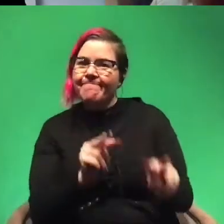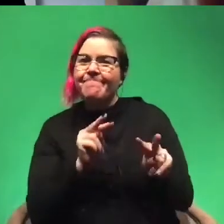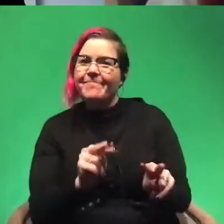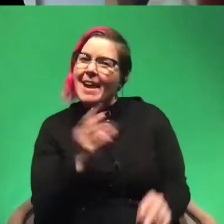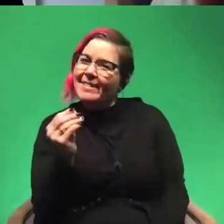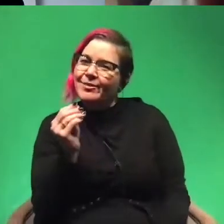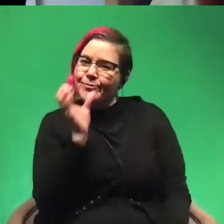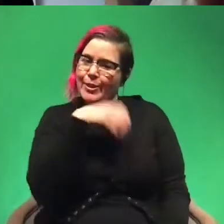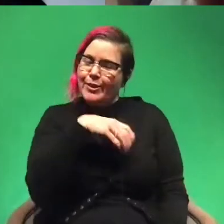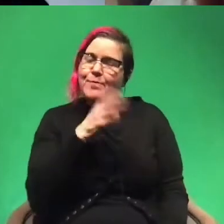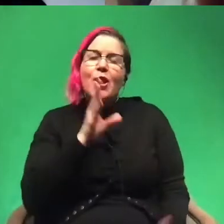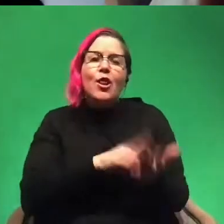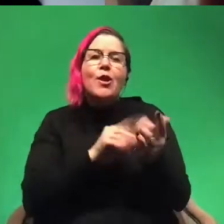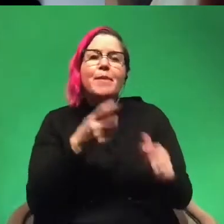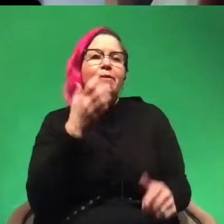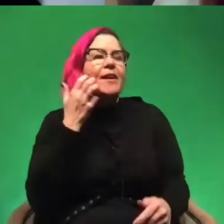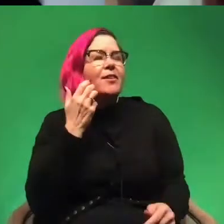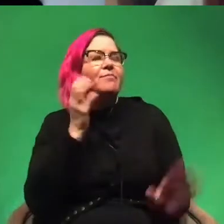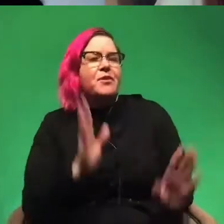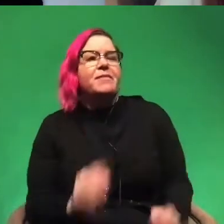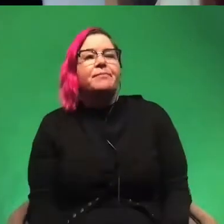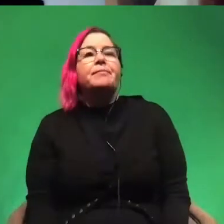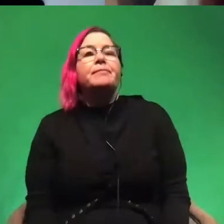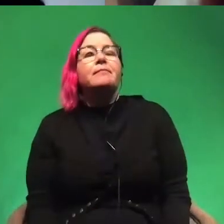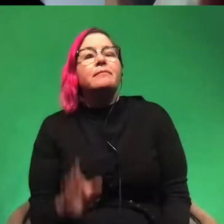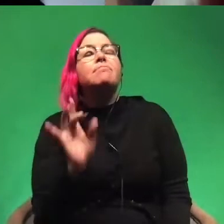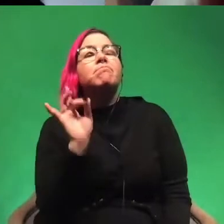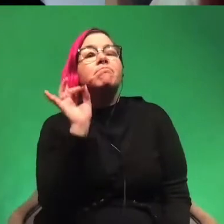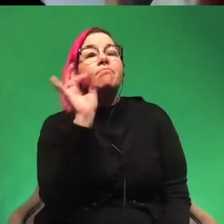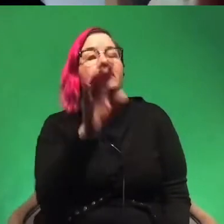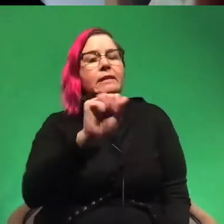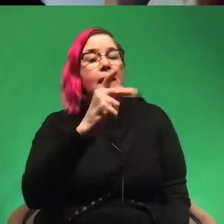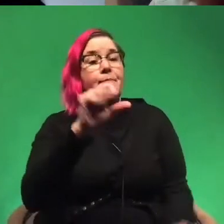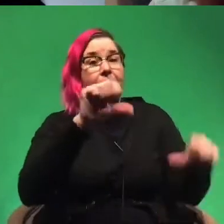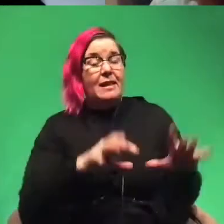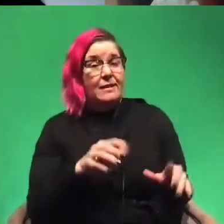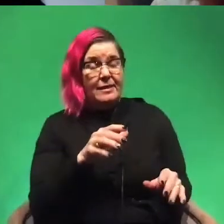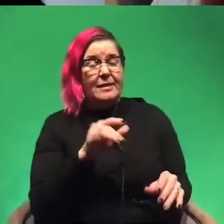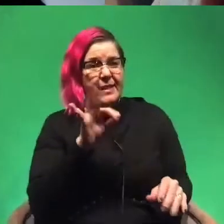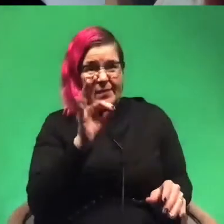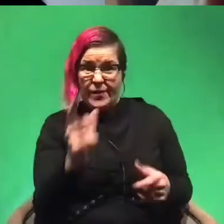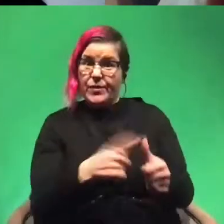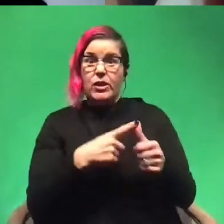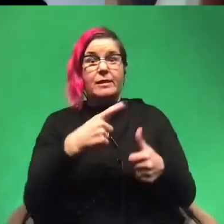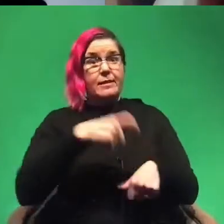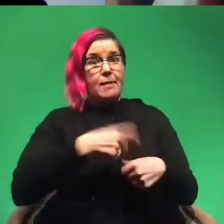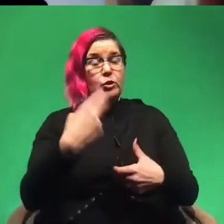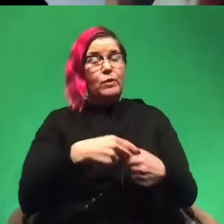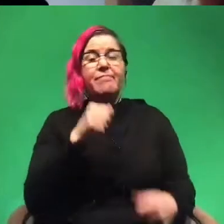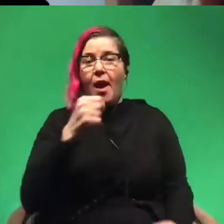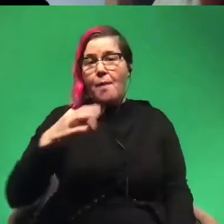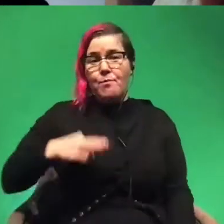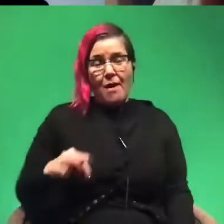weird. And we're going to learn about tigers and it's going to be great. Just as a heads up, Skype a Scientist, for anyone who hasn't joined us before, we're a